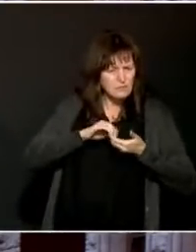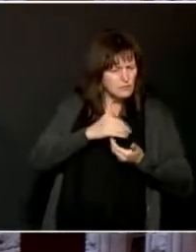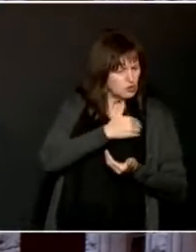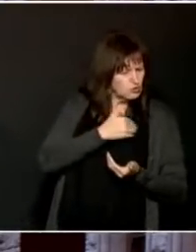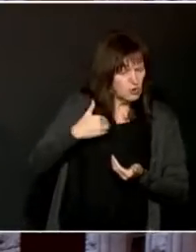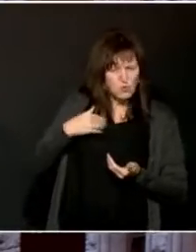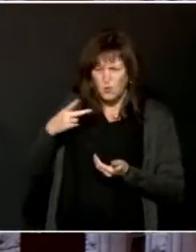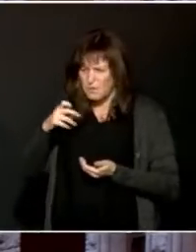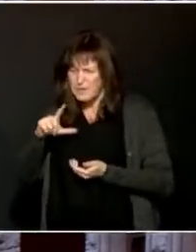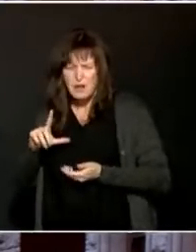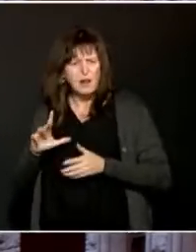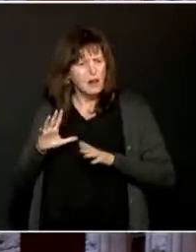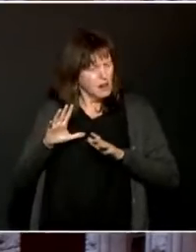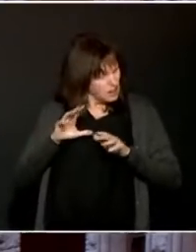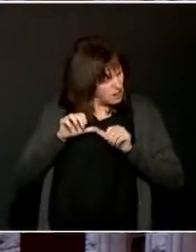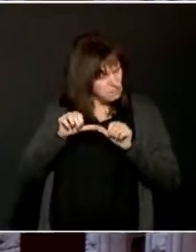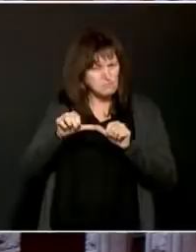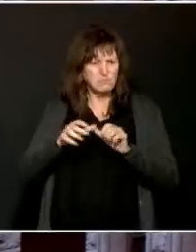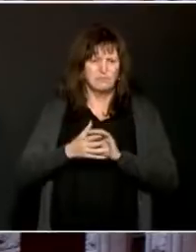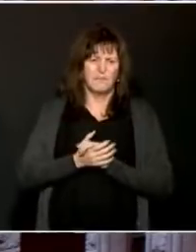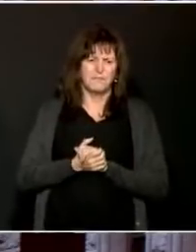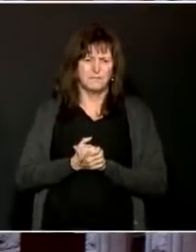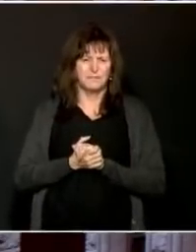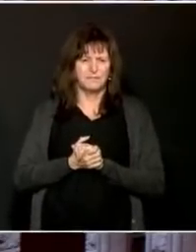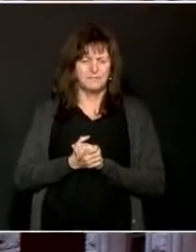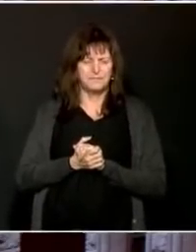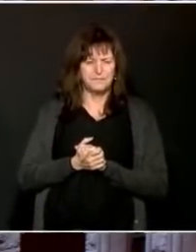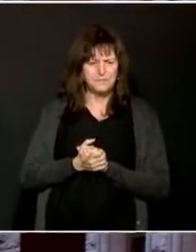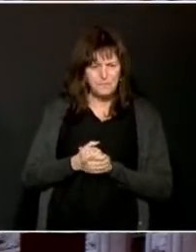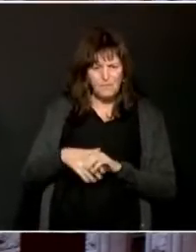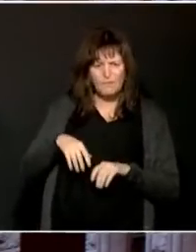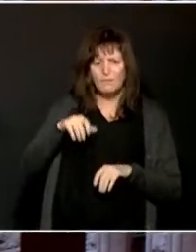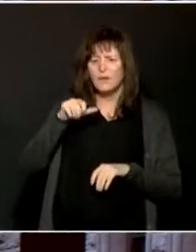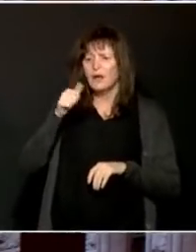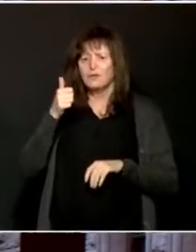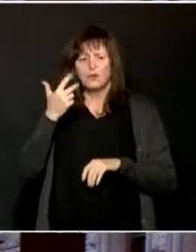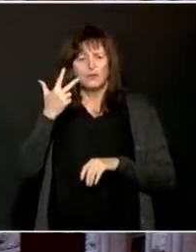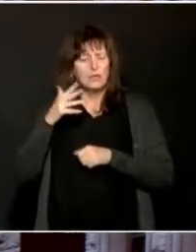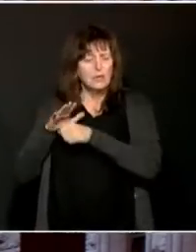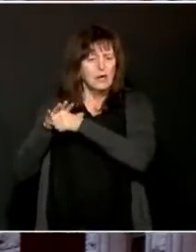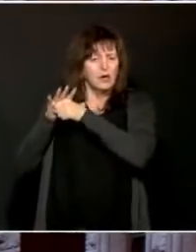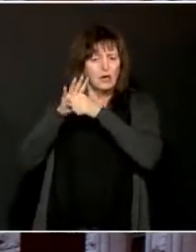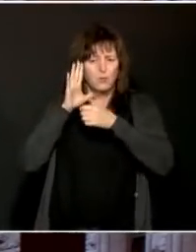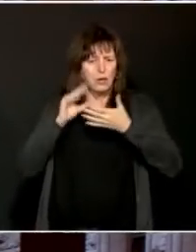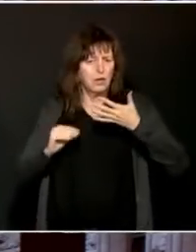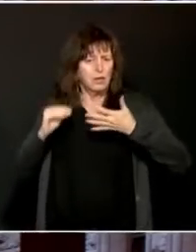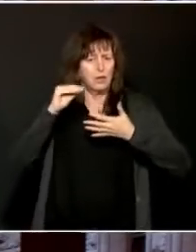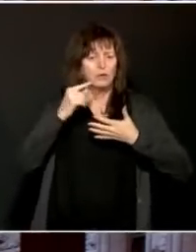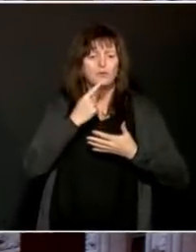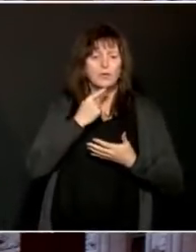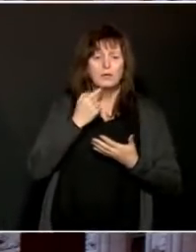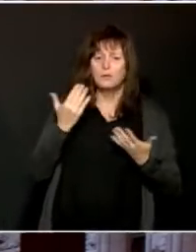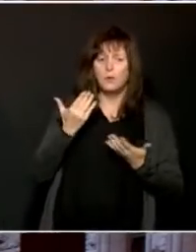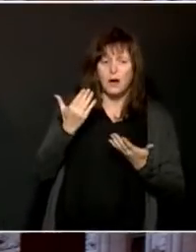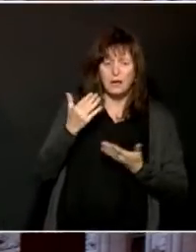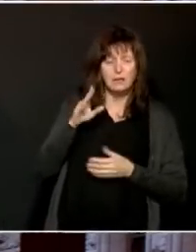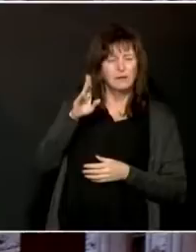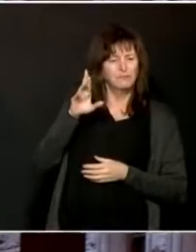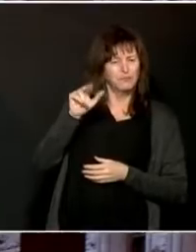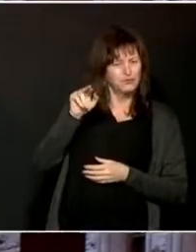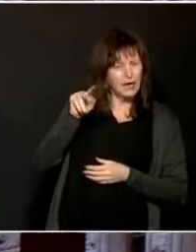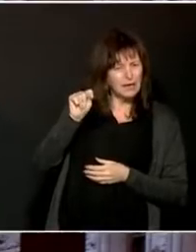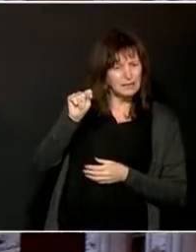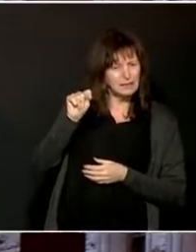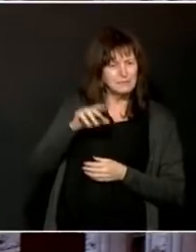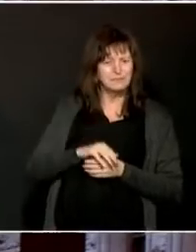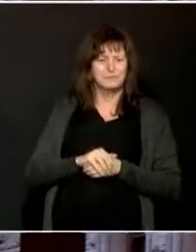3 others that had moved into the red zone over this time, midnight last night. Those were Brant County, Chatham, Kent, and